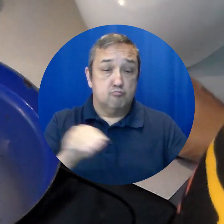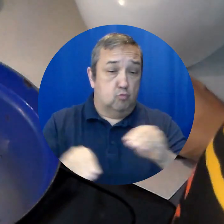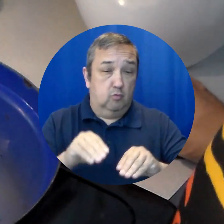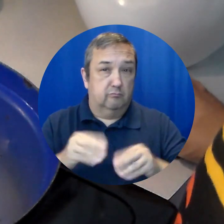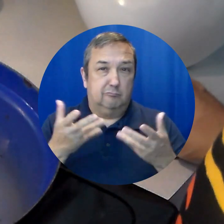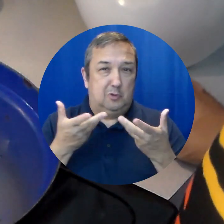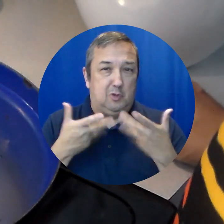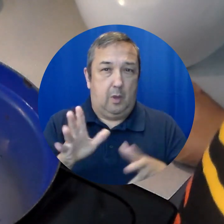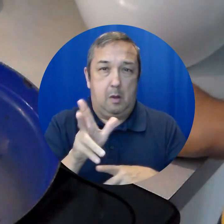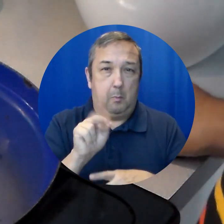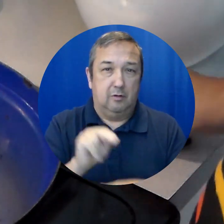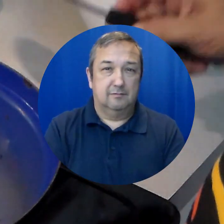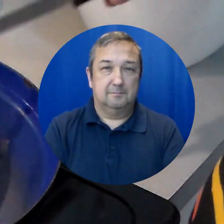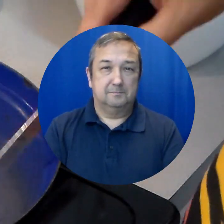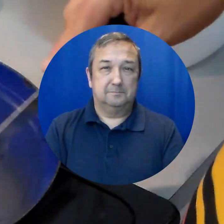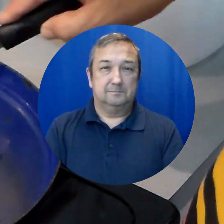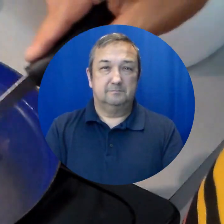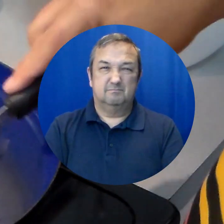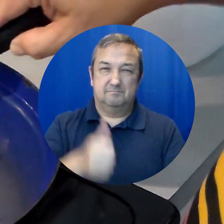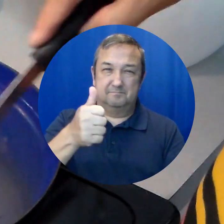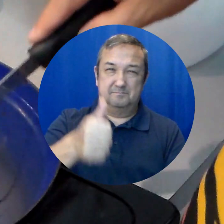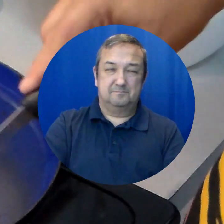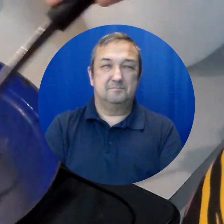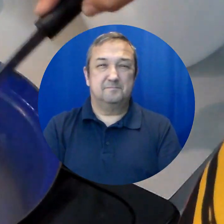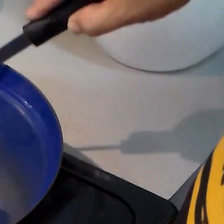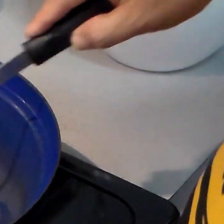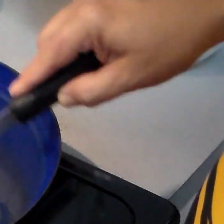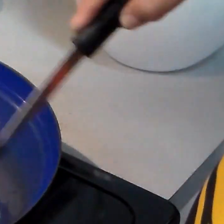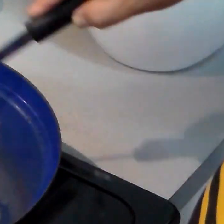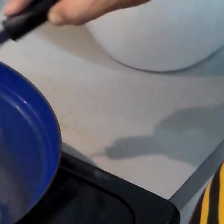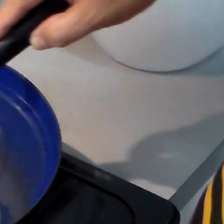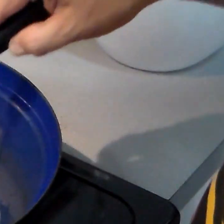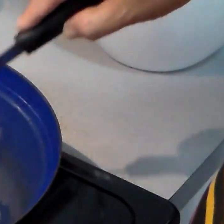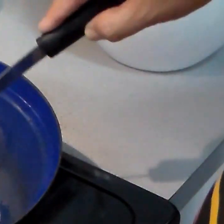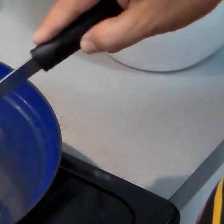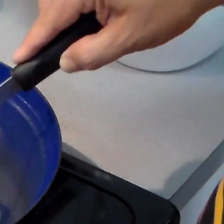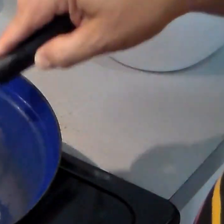Keep it moving, we don't want to burn it. Good job.